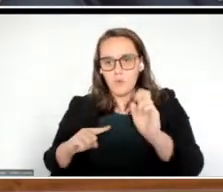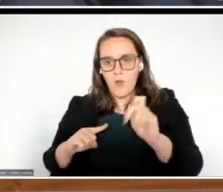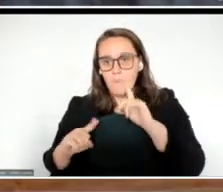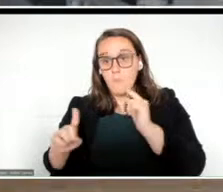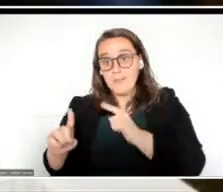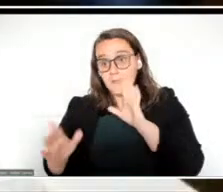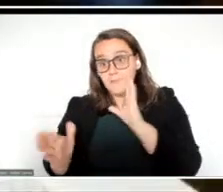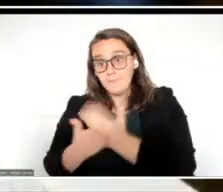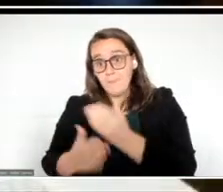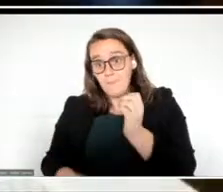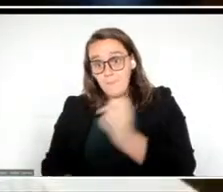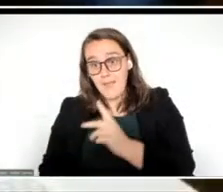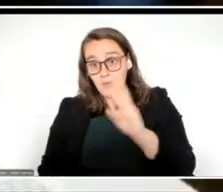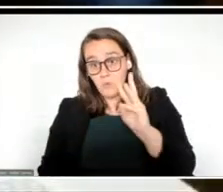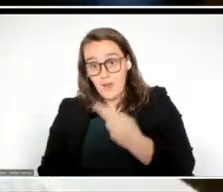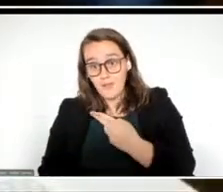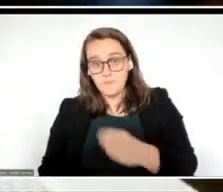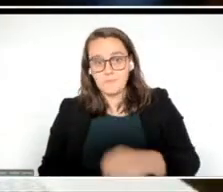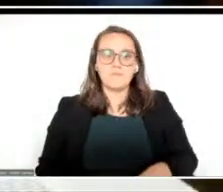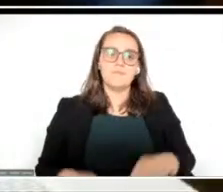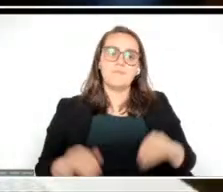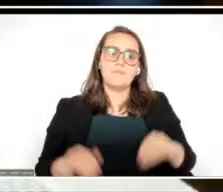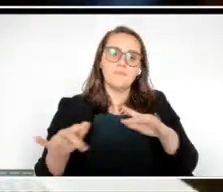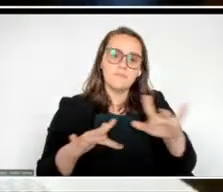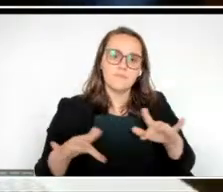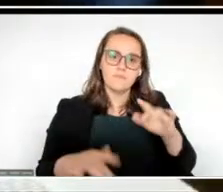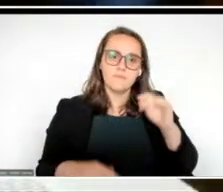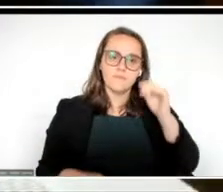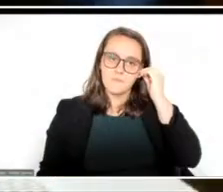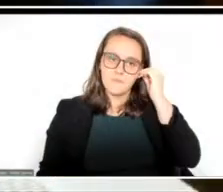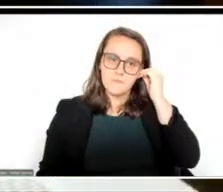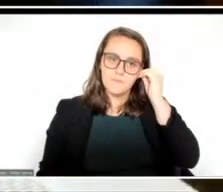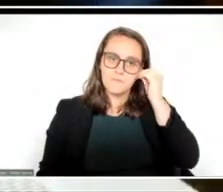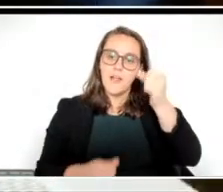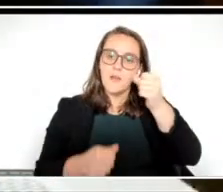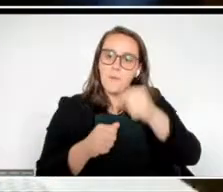So to the best of my recollection, I recall him being